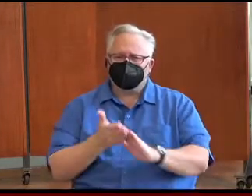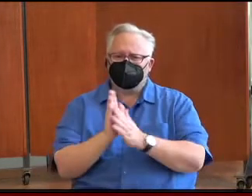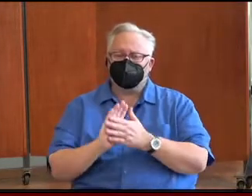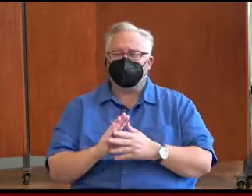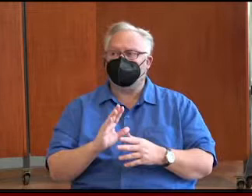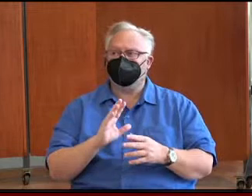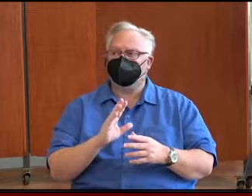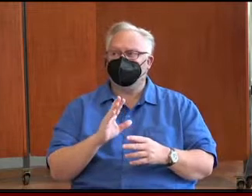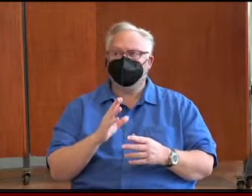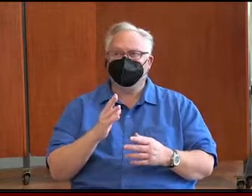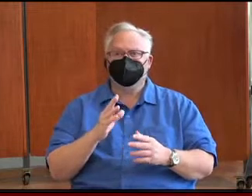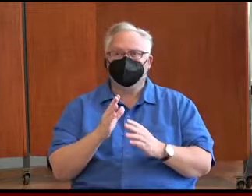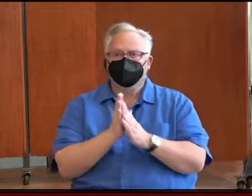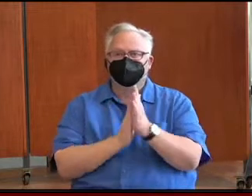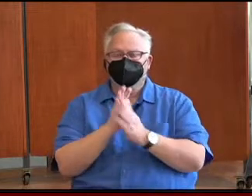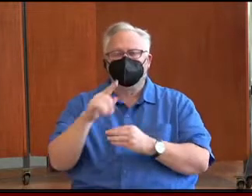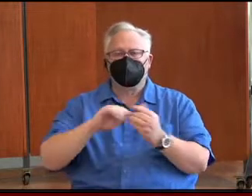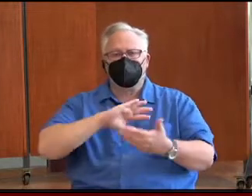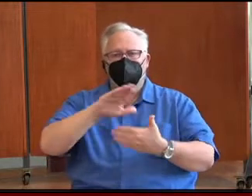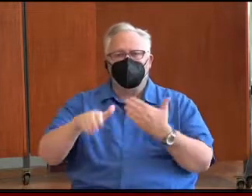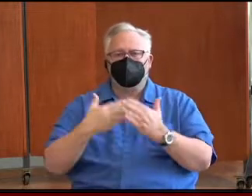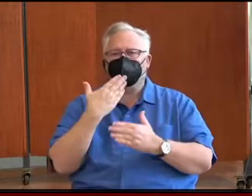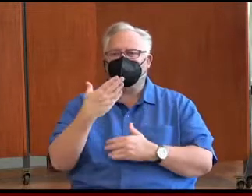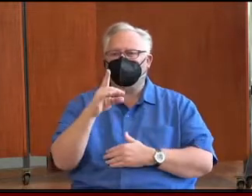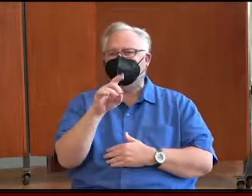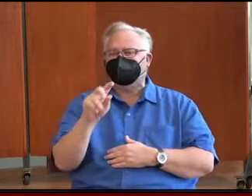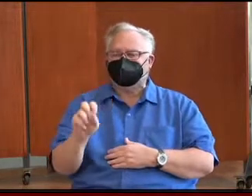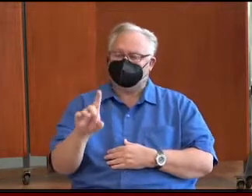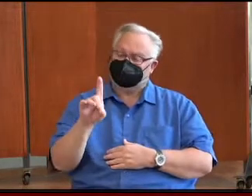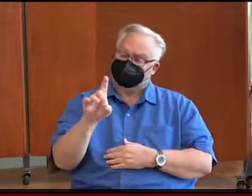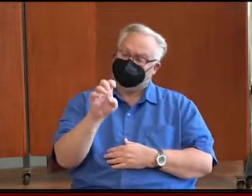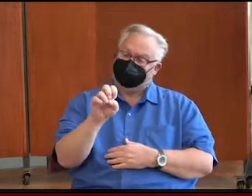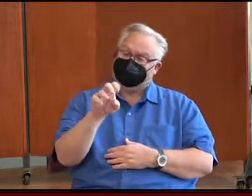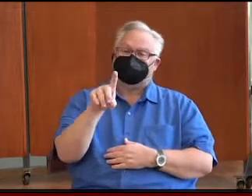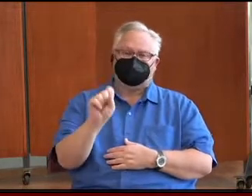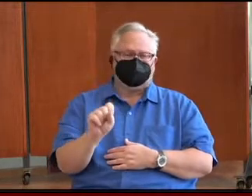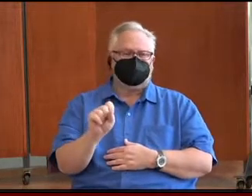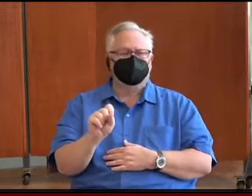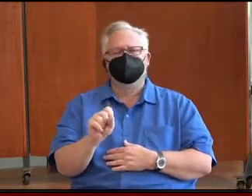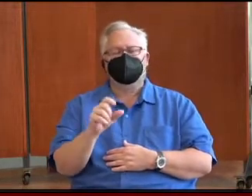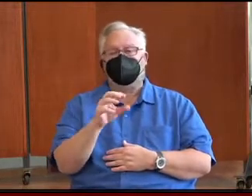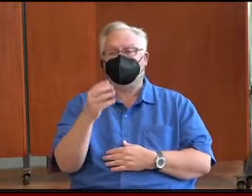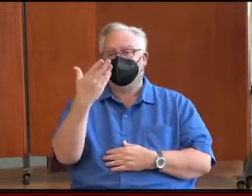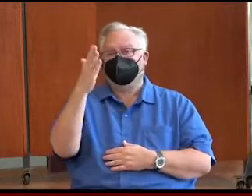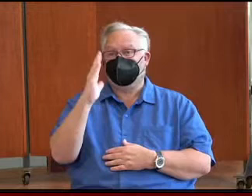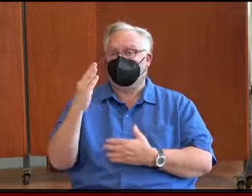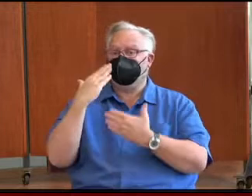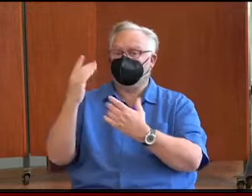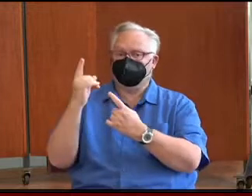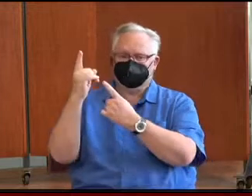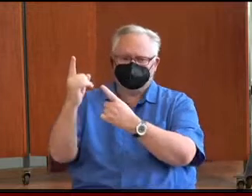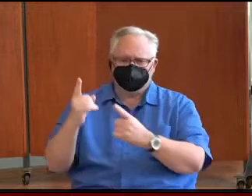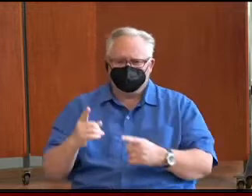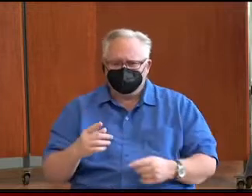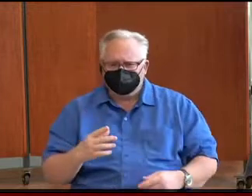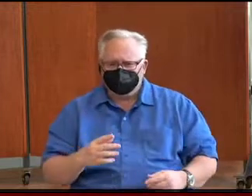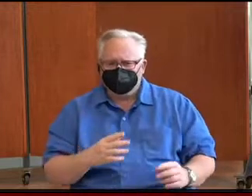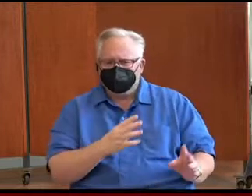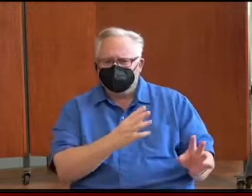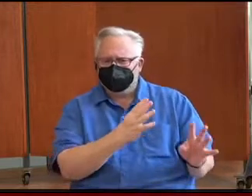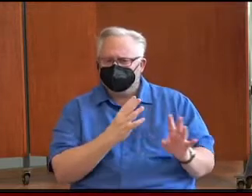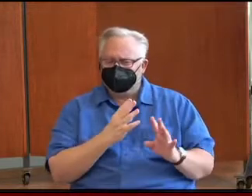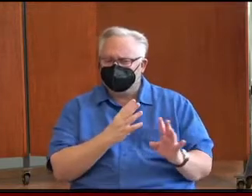and back to us. God is good. Beautiful. And so we're planning to be here until we